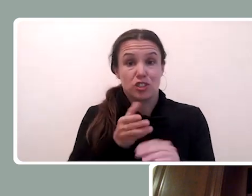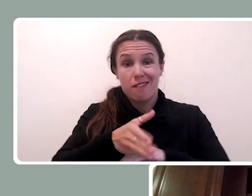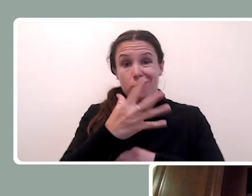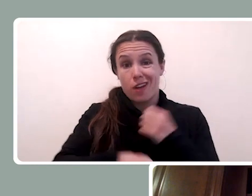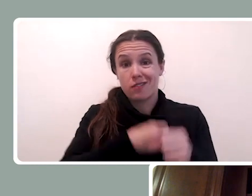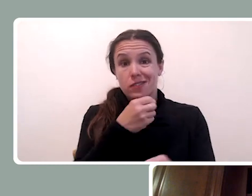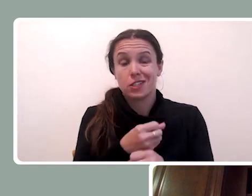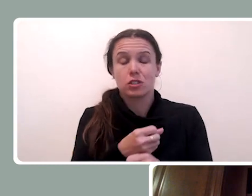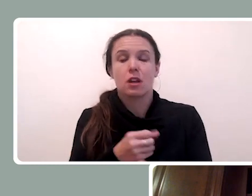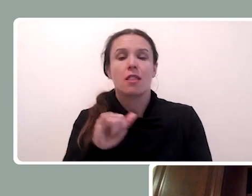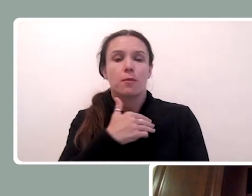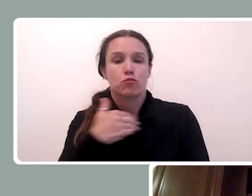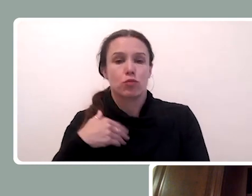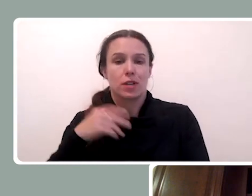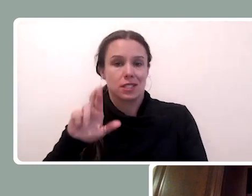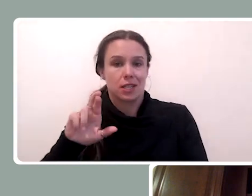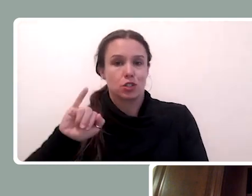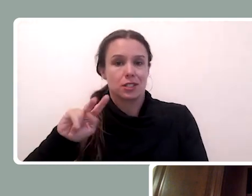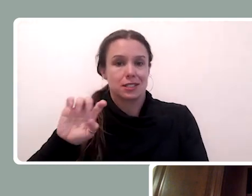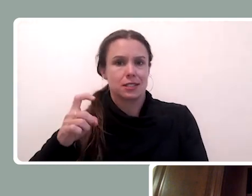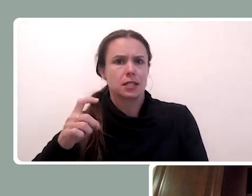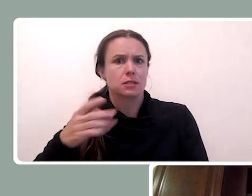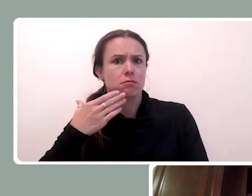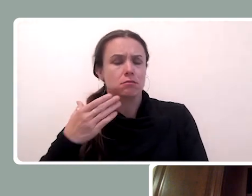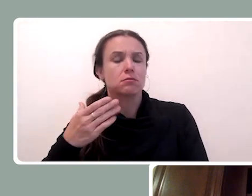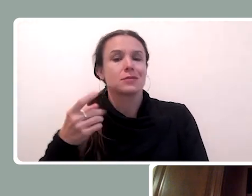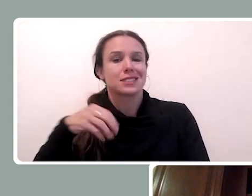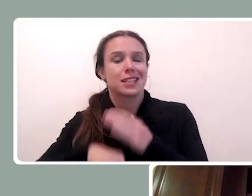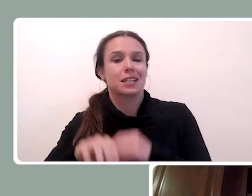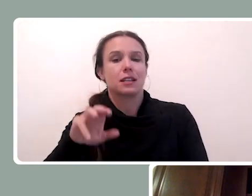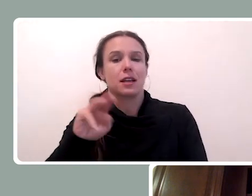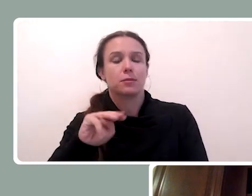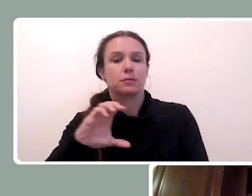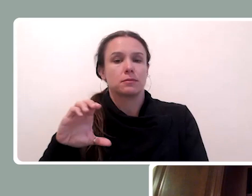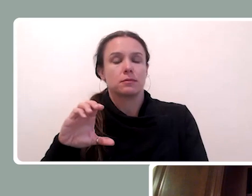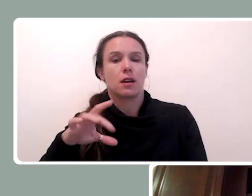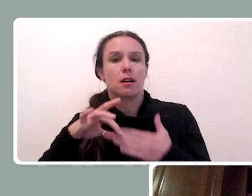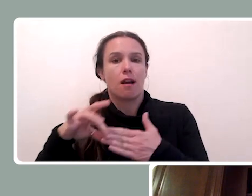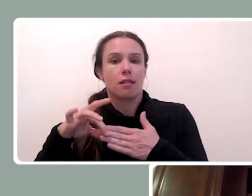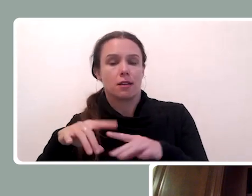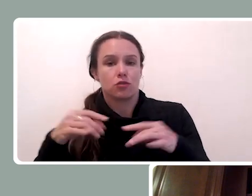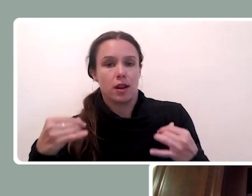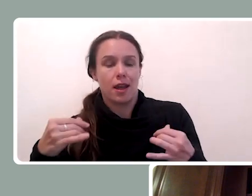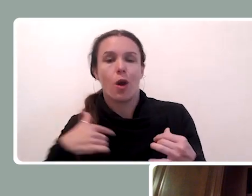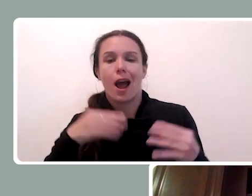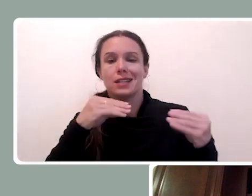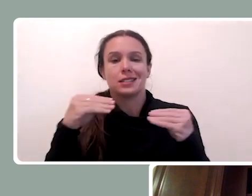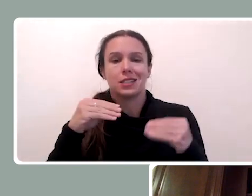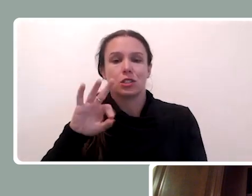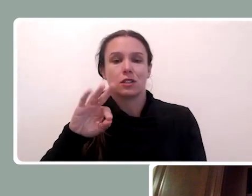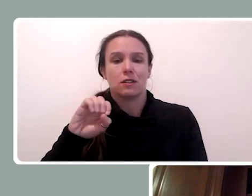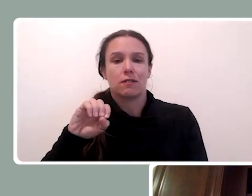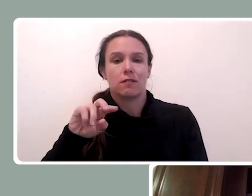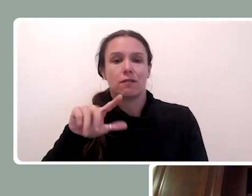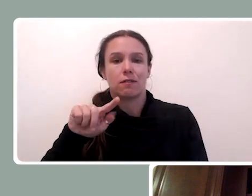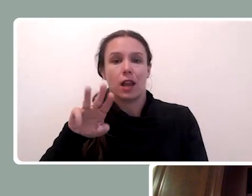useful addition. It is in the NCCN guidelines now. I think, when I'm teaching, so I teach fellows also. When I'm teaching fellows,